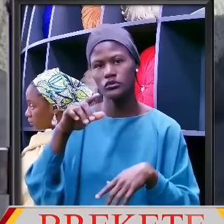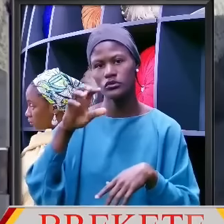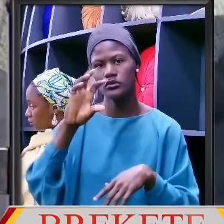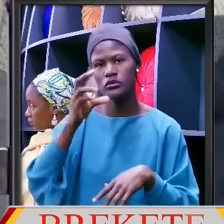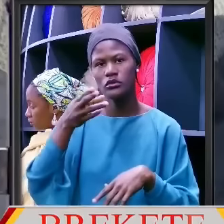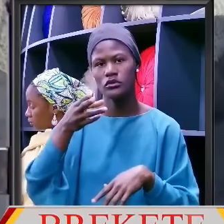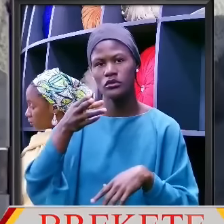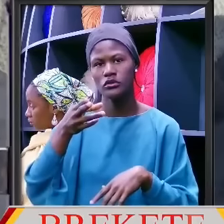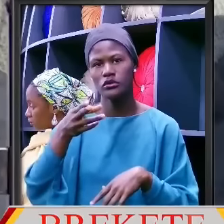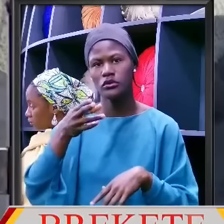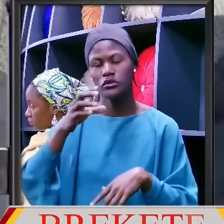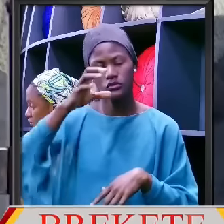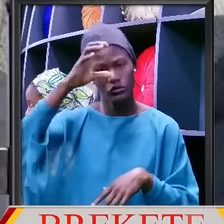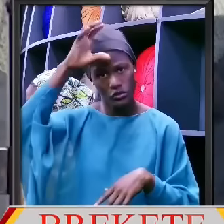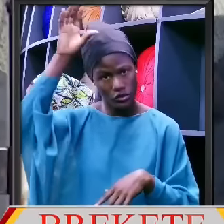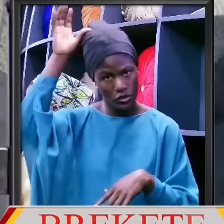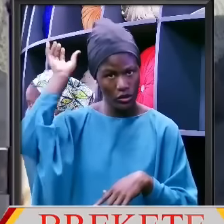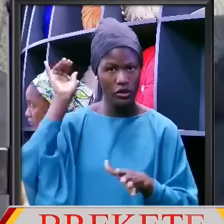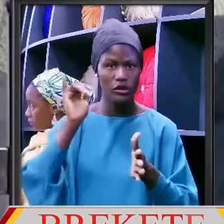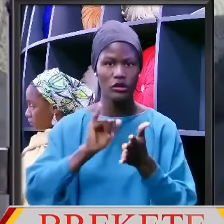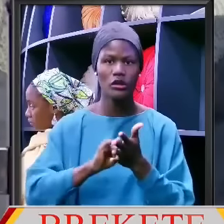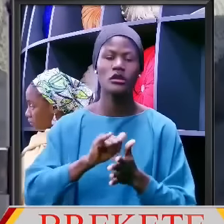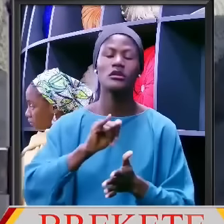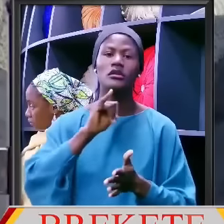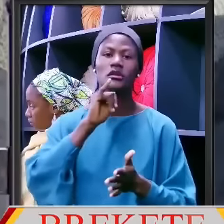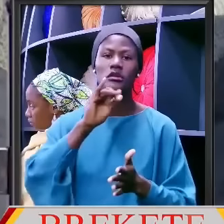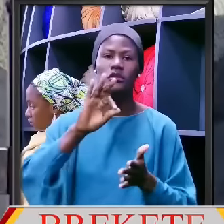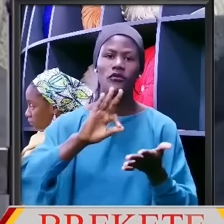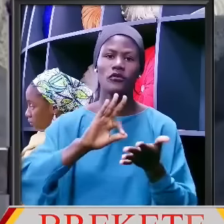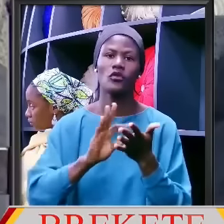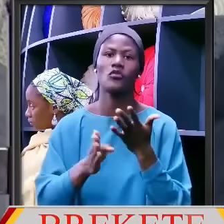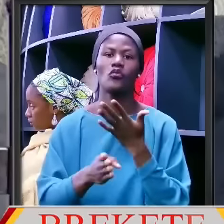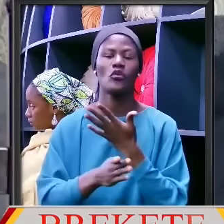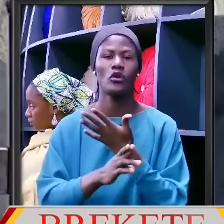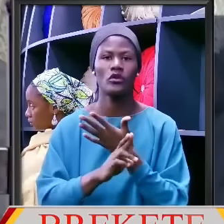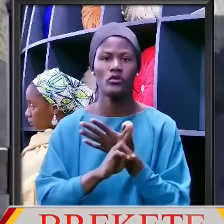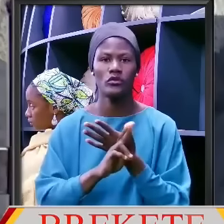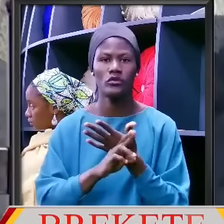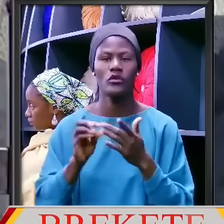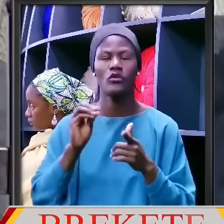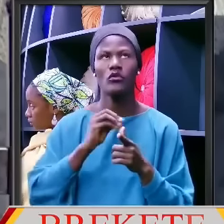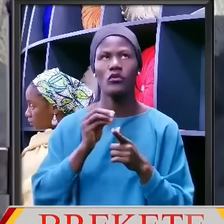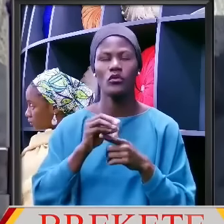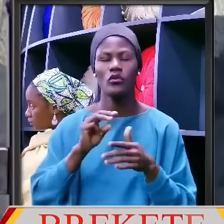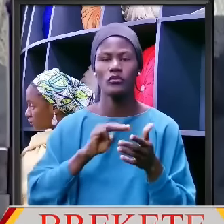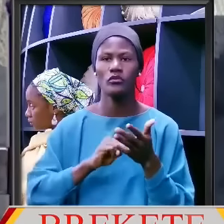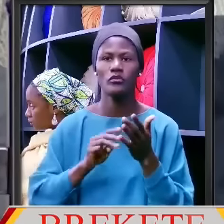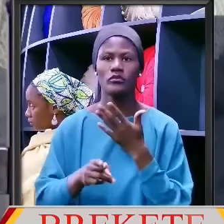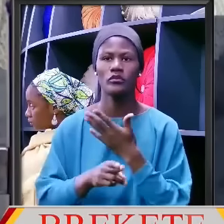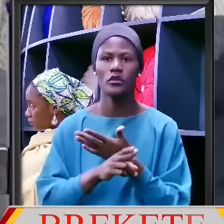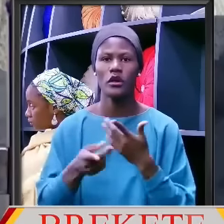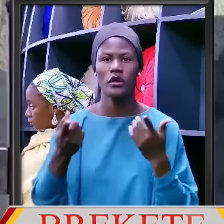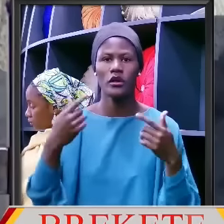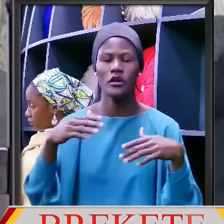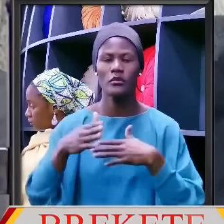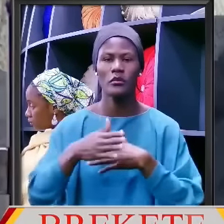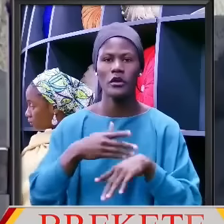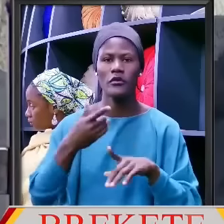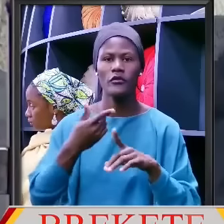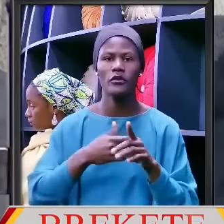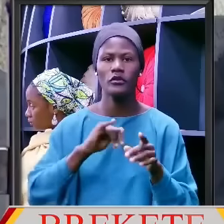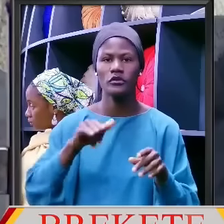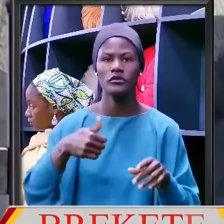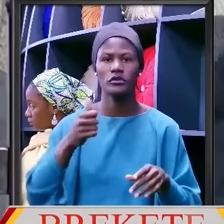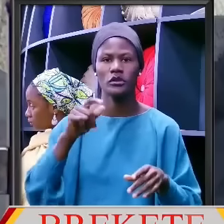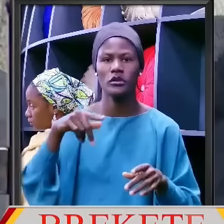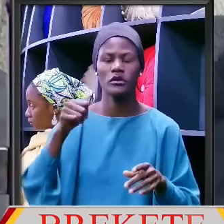That was maybe February or March. He traveled to China. He called me. I was still in Nigeria because I came back from Japan. Mm-hmm. I was